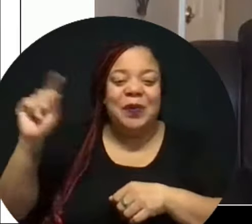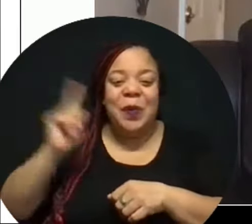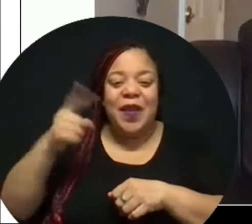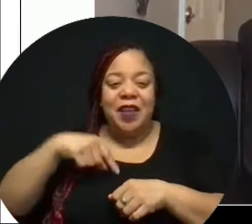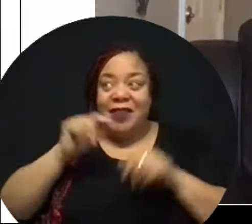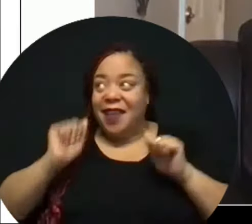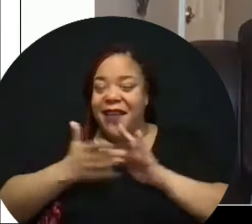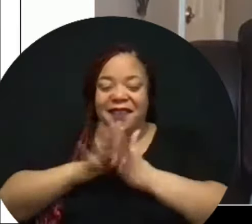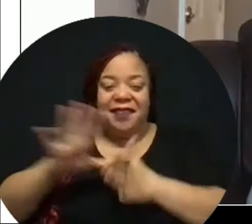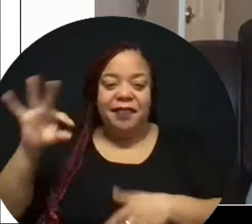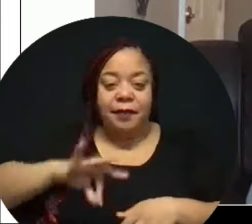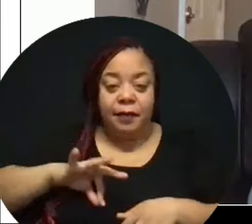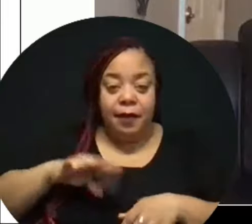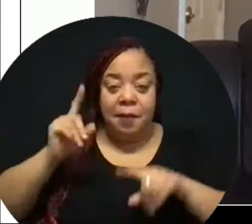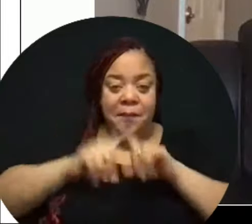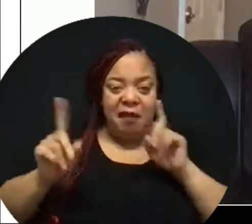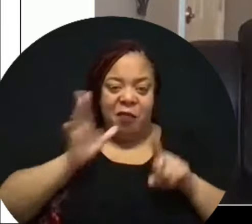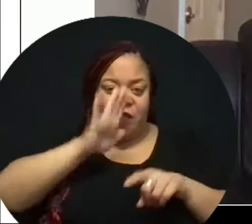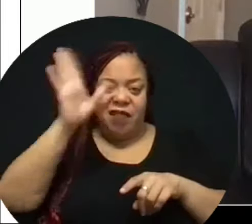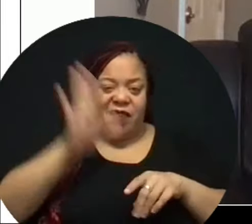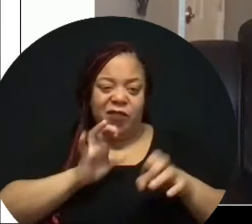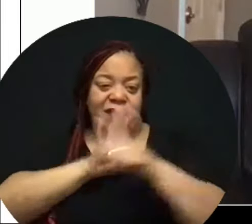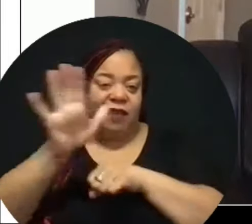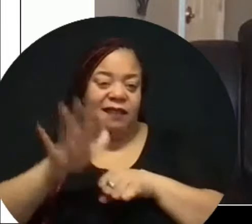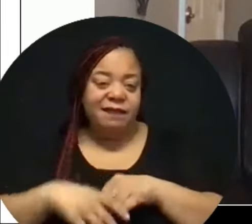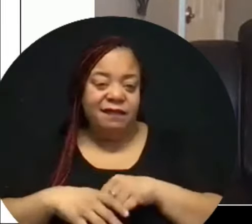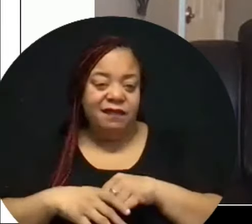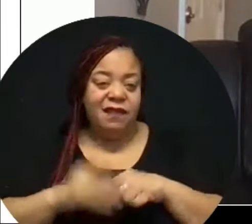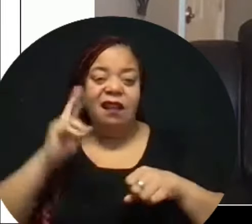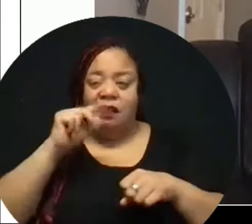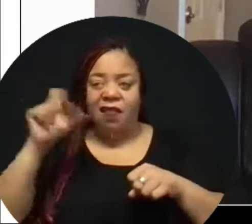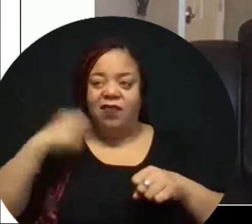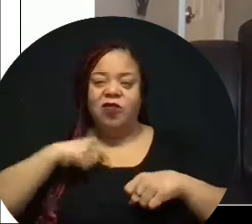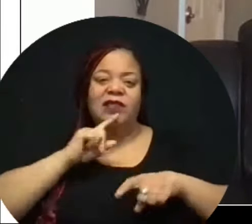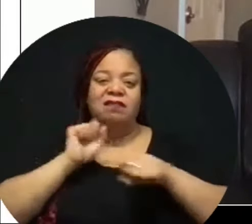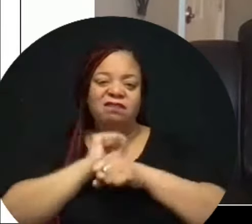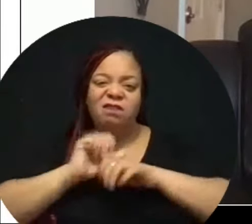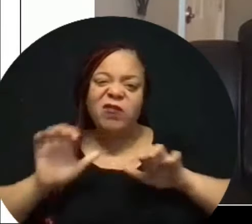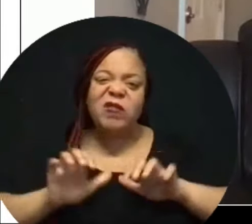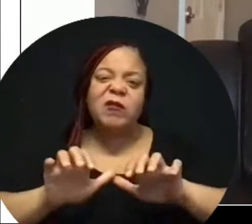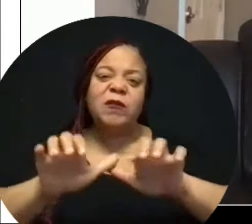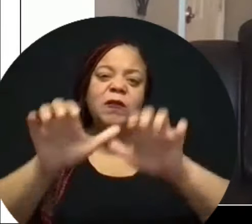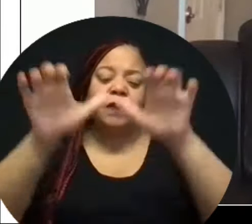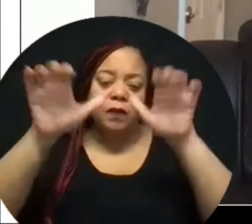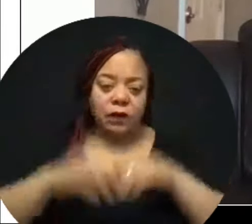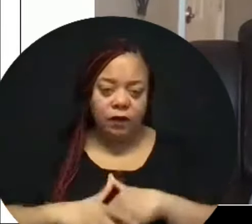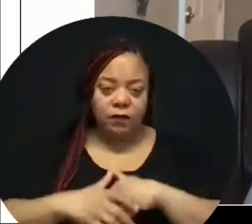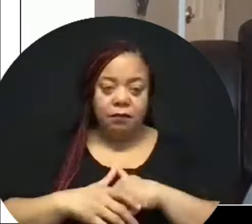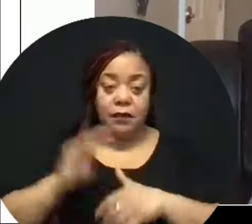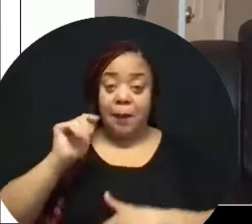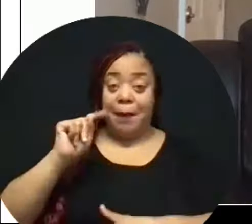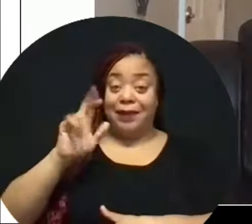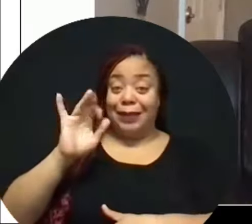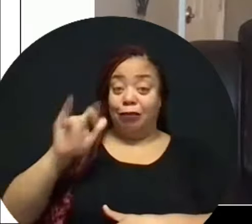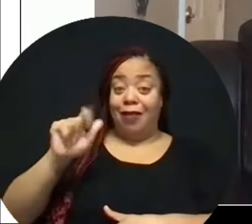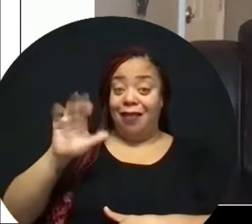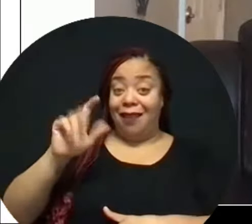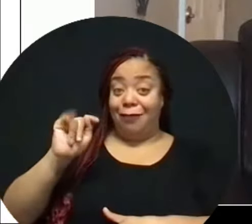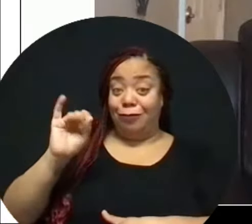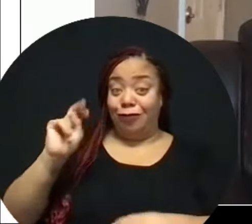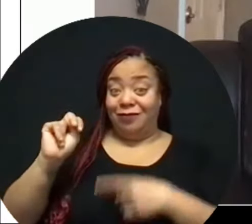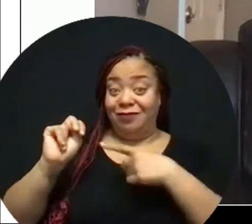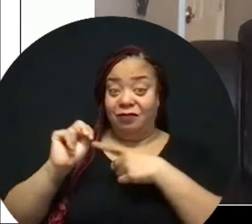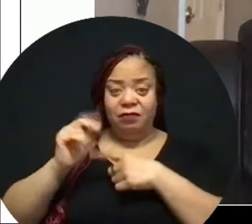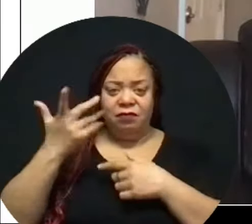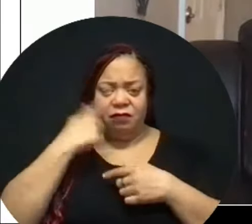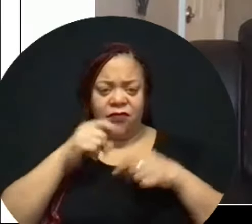That could be like thinking about, where are these materials that are being made with slave labor going? Maybe you could block that. I don't know. I'm not going to say what to do or what not to do,